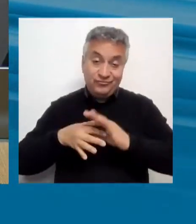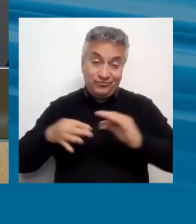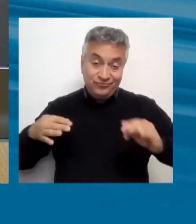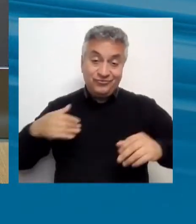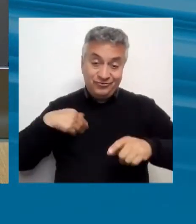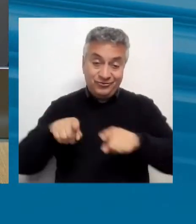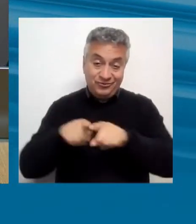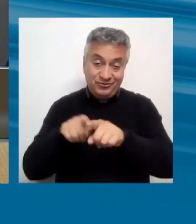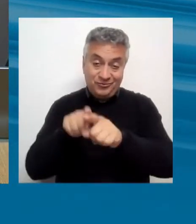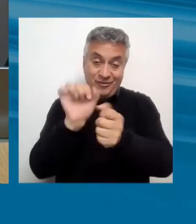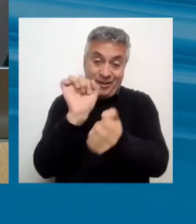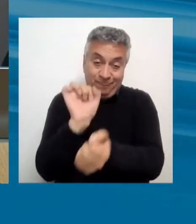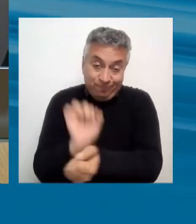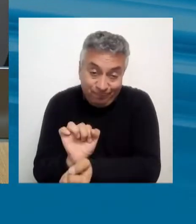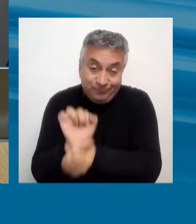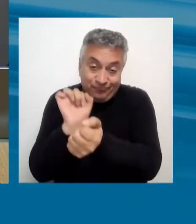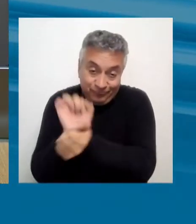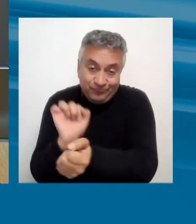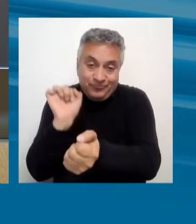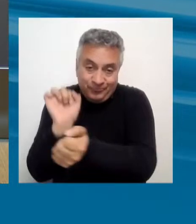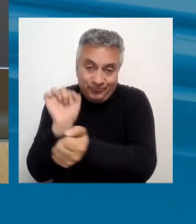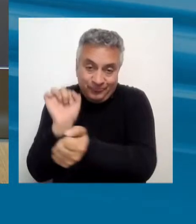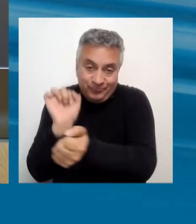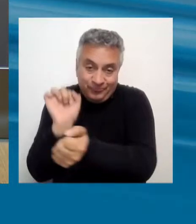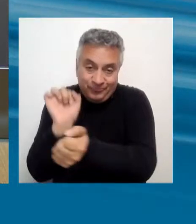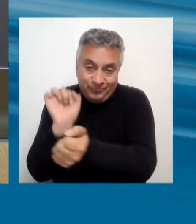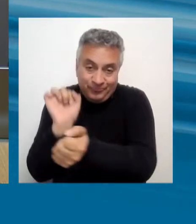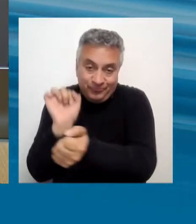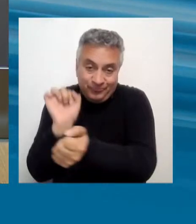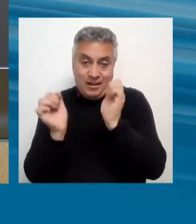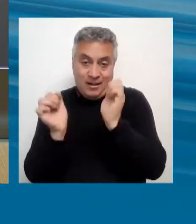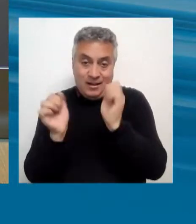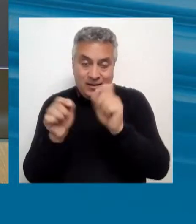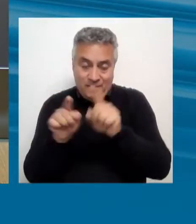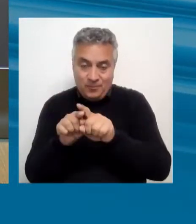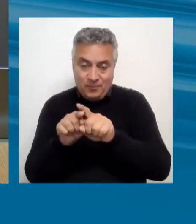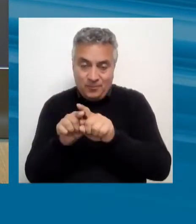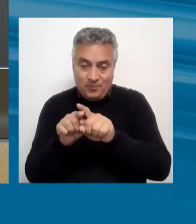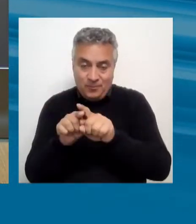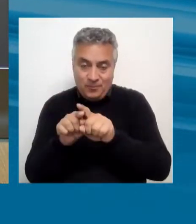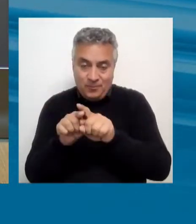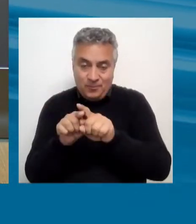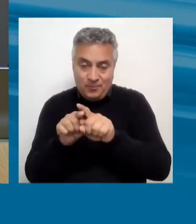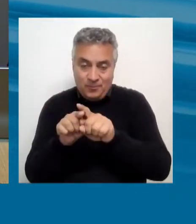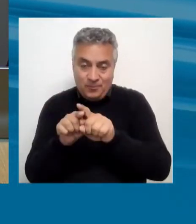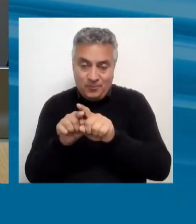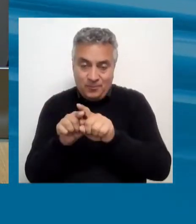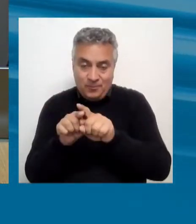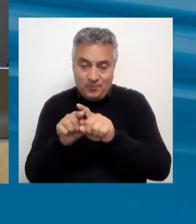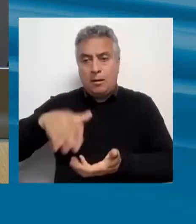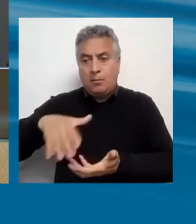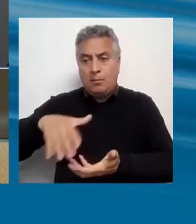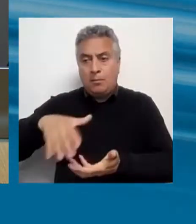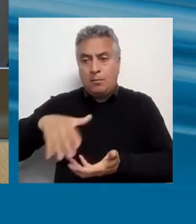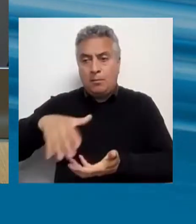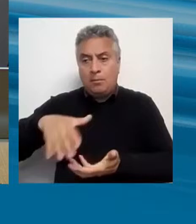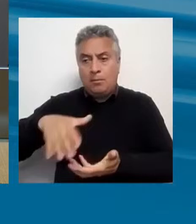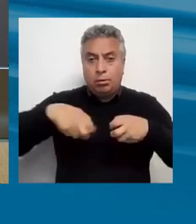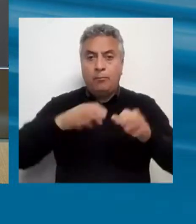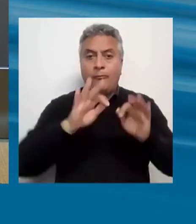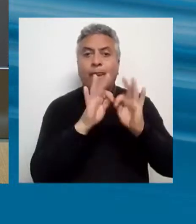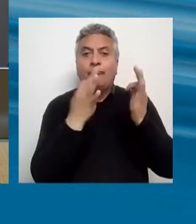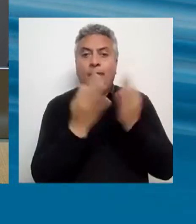amount of families. I think 70% of the land at one point in Barbados was owned by 10 families. We've seen a redistribution of